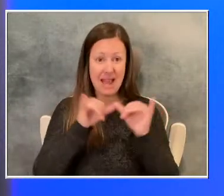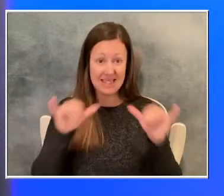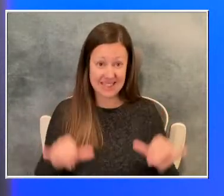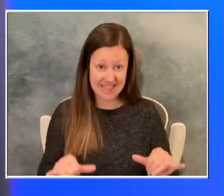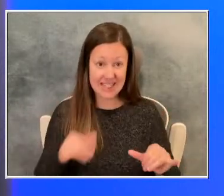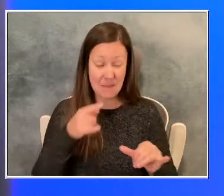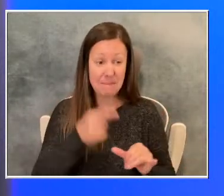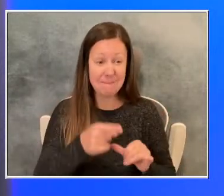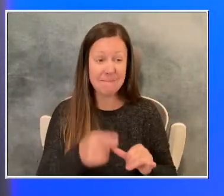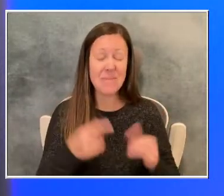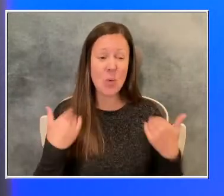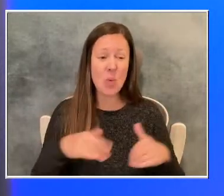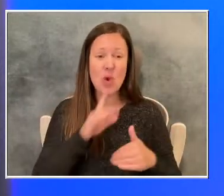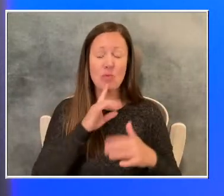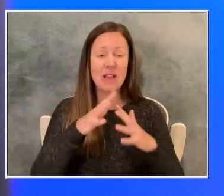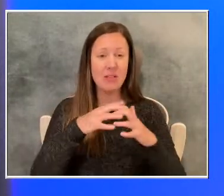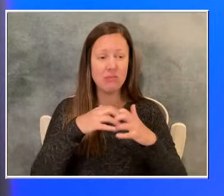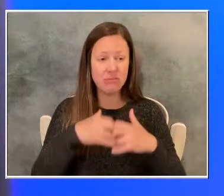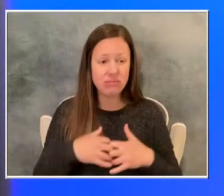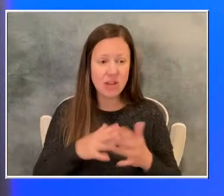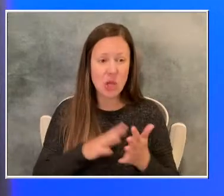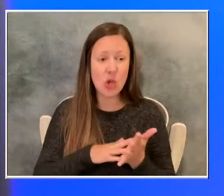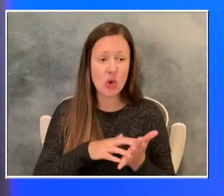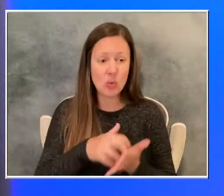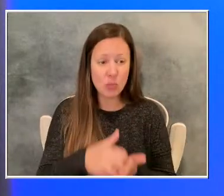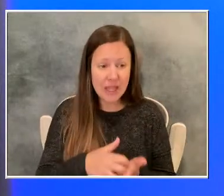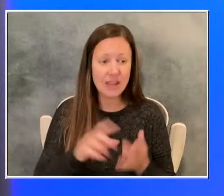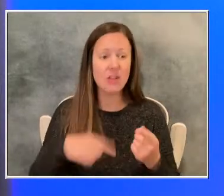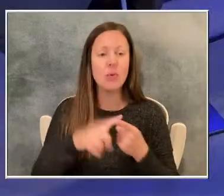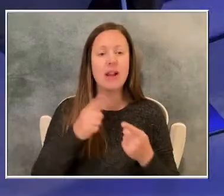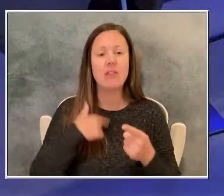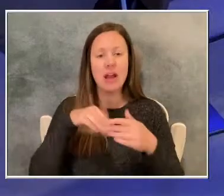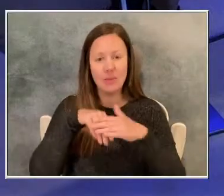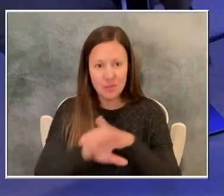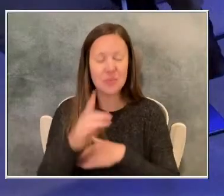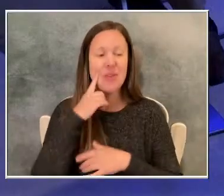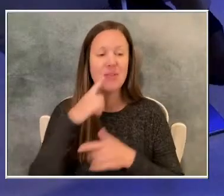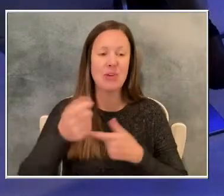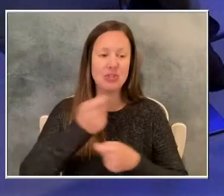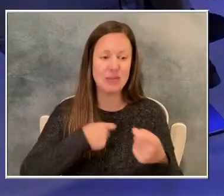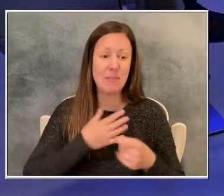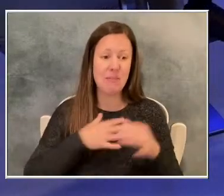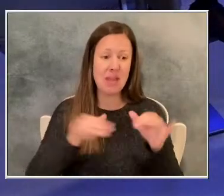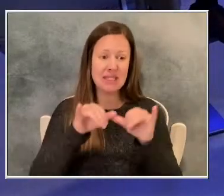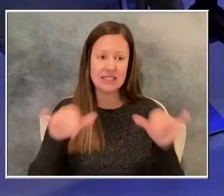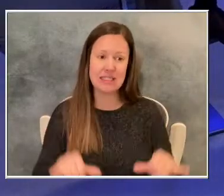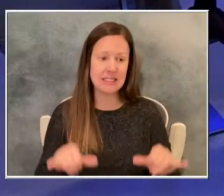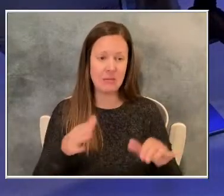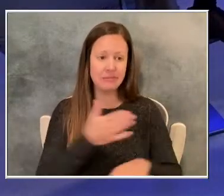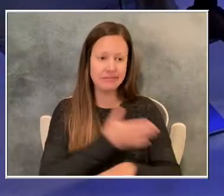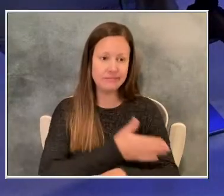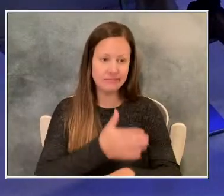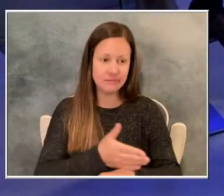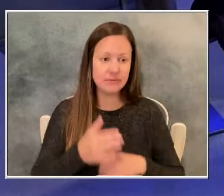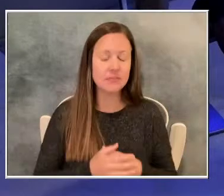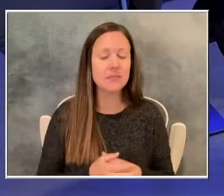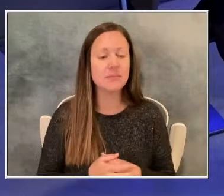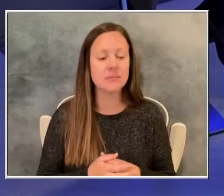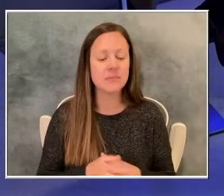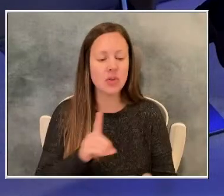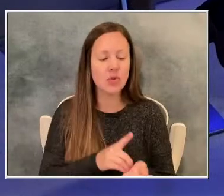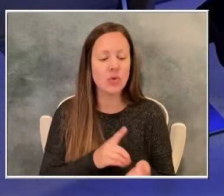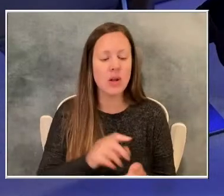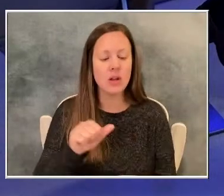deconditioned walking into the transplant. So, Dr. Abhyankar, tell us a little bit about AML,